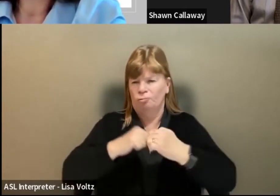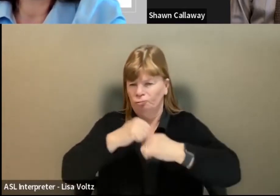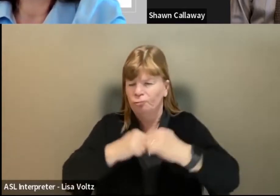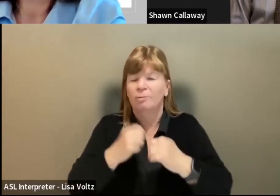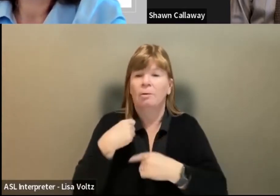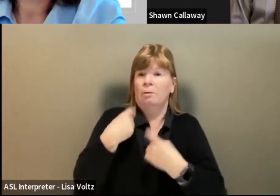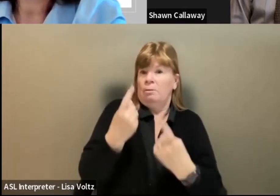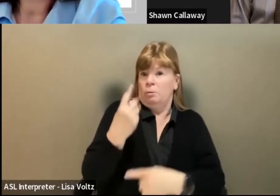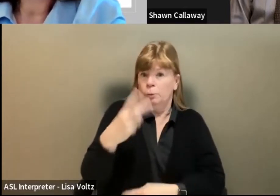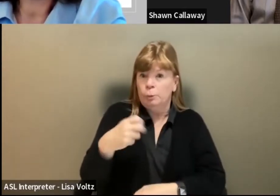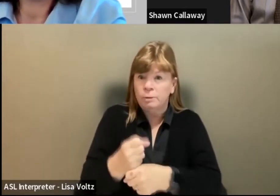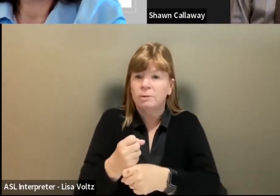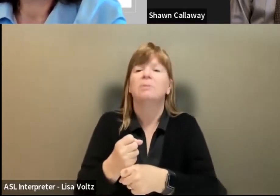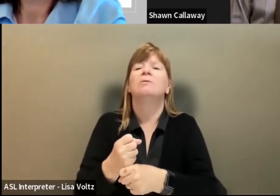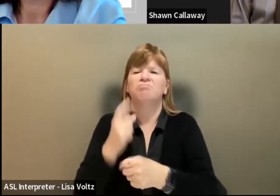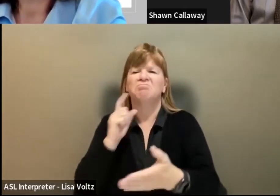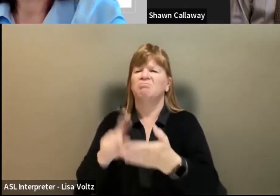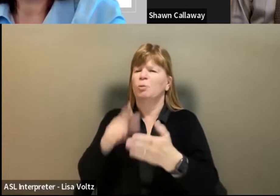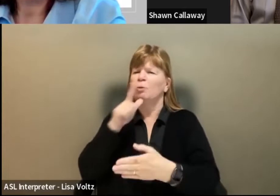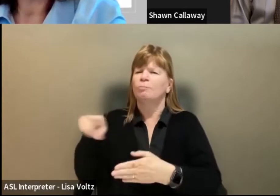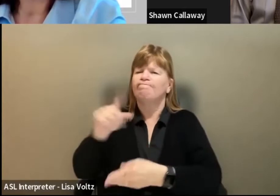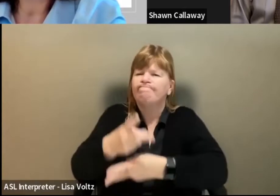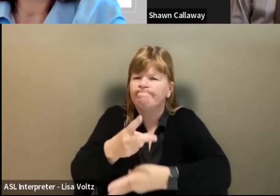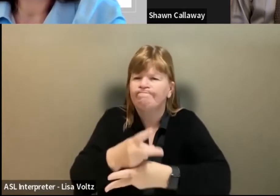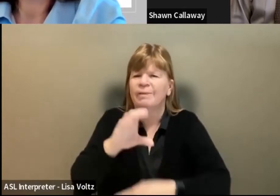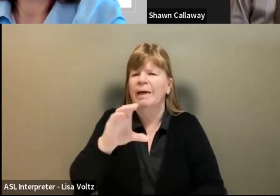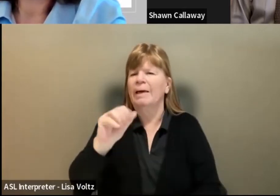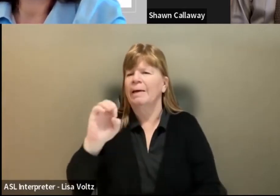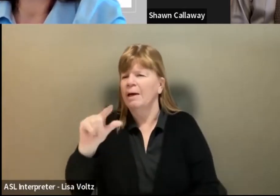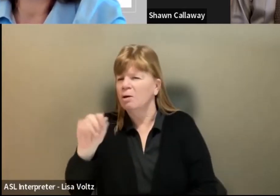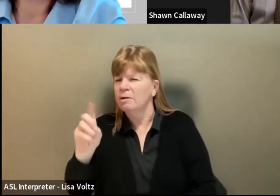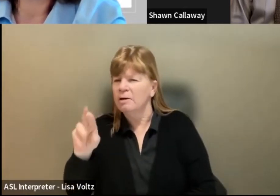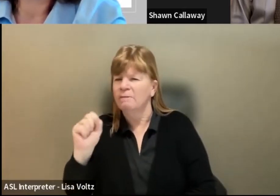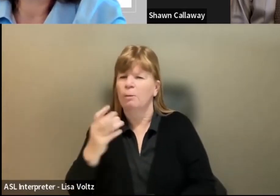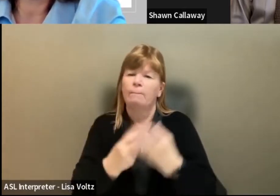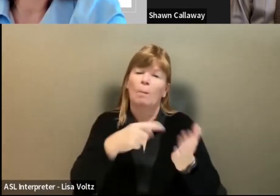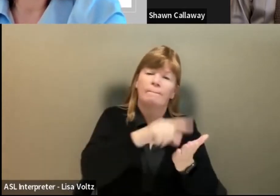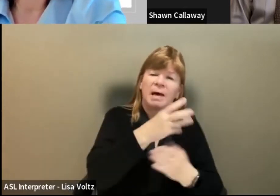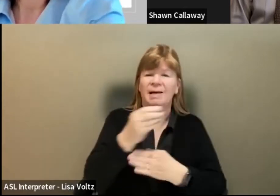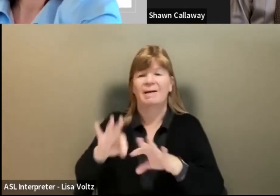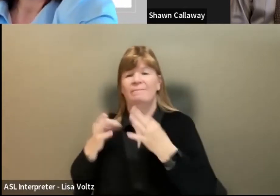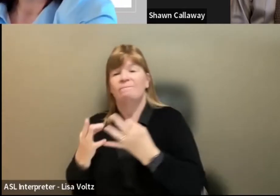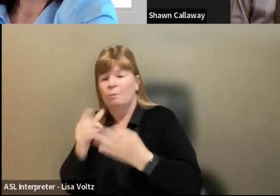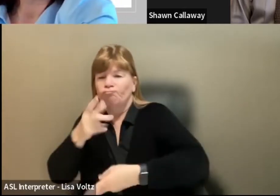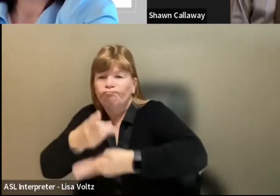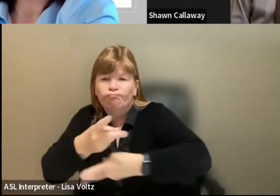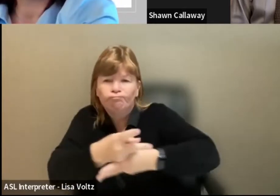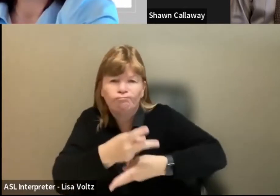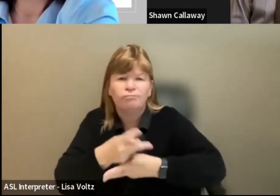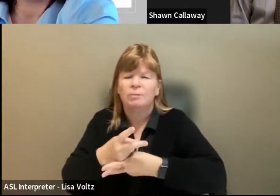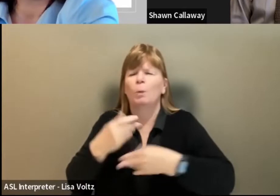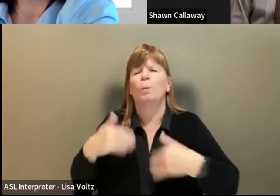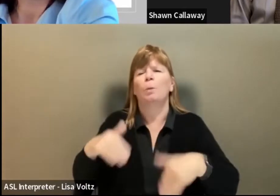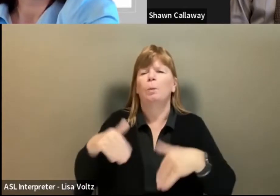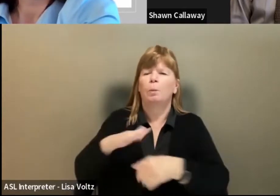last 2 years, we've seen caregivers, both the paid workforce and family caregivers, put under a